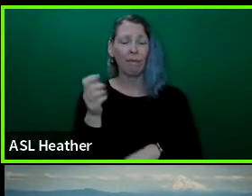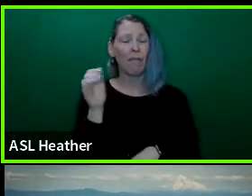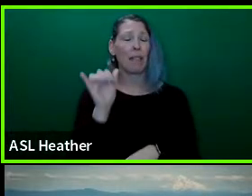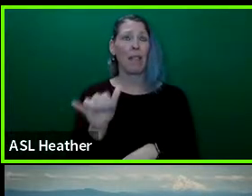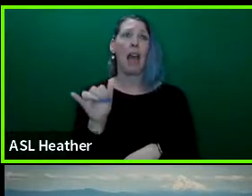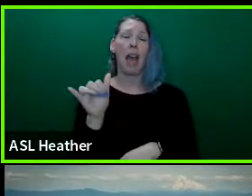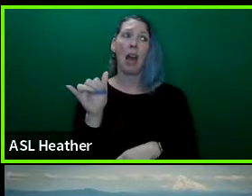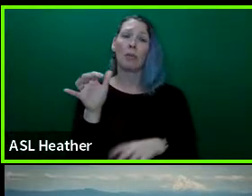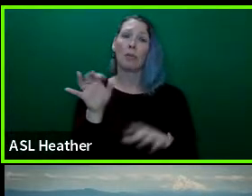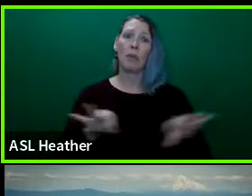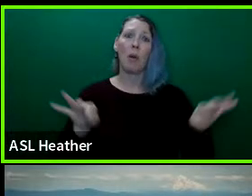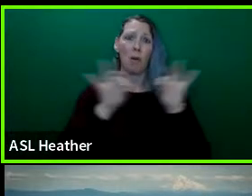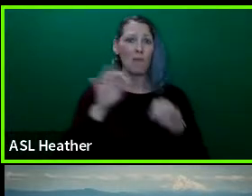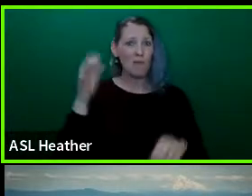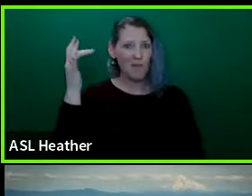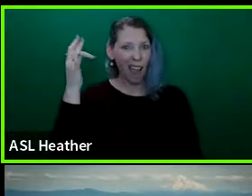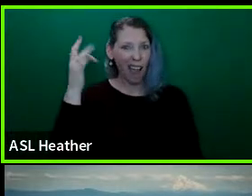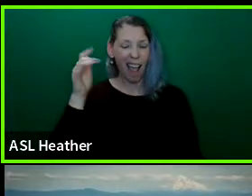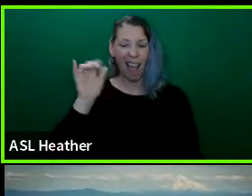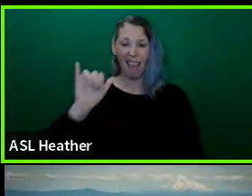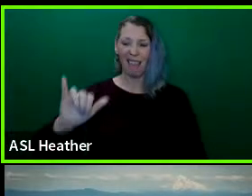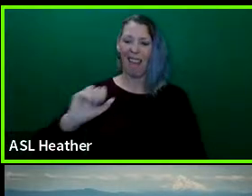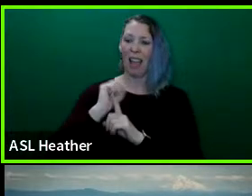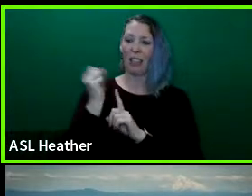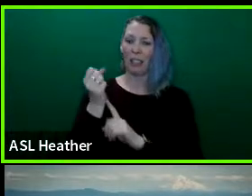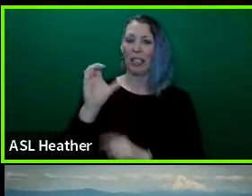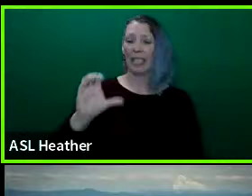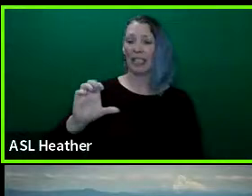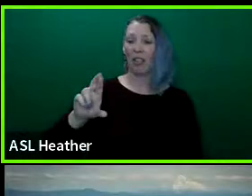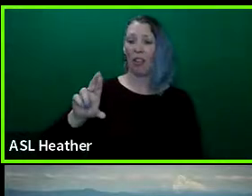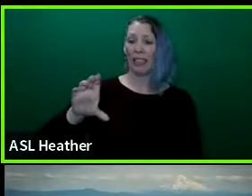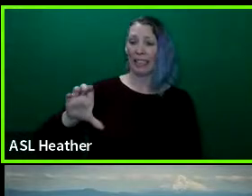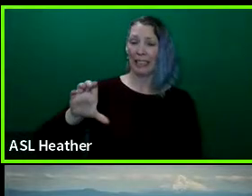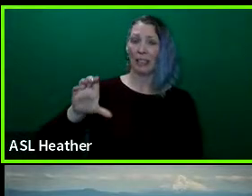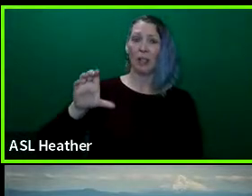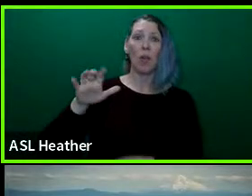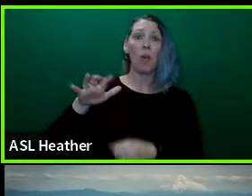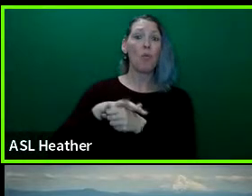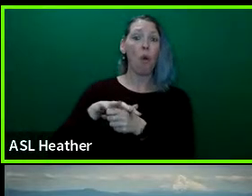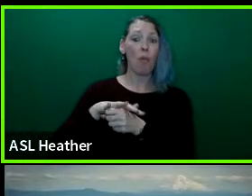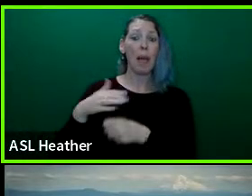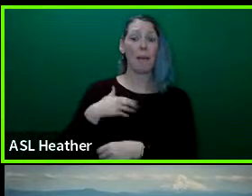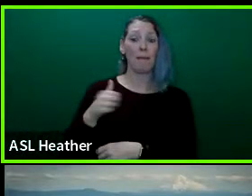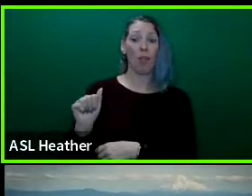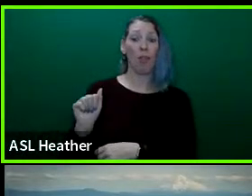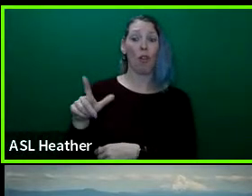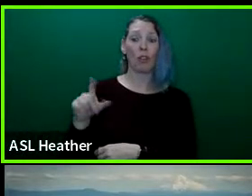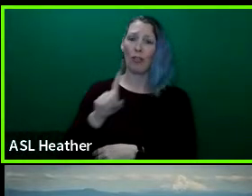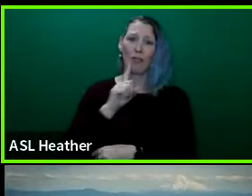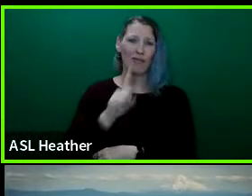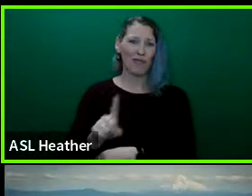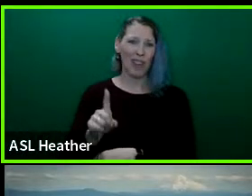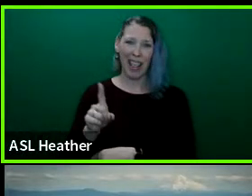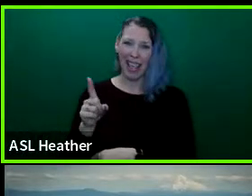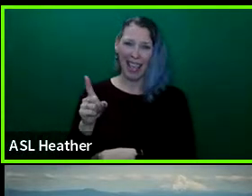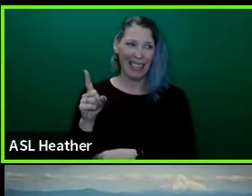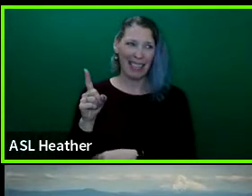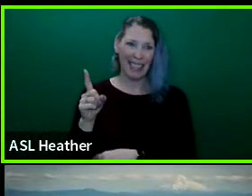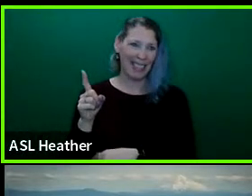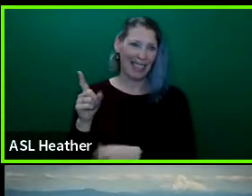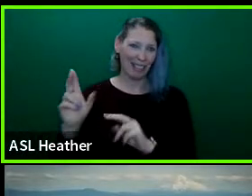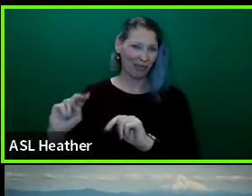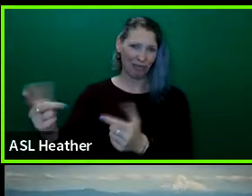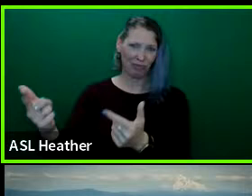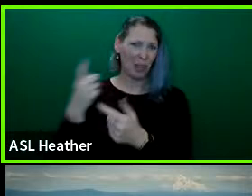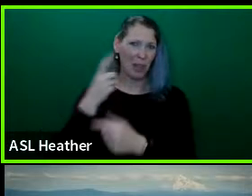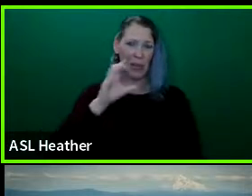in our understanding of why the conditions of the CRC's original locally preferred alternative are really no longer a viable option